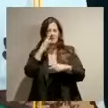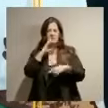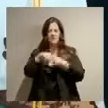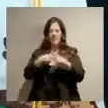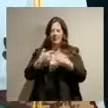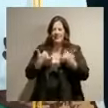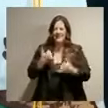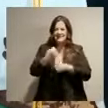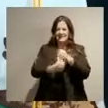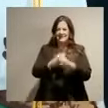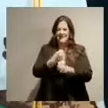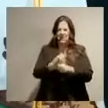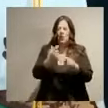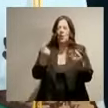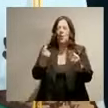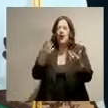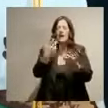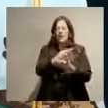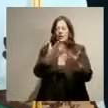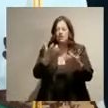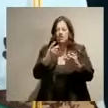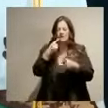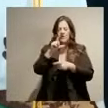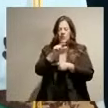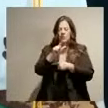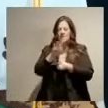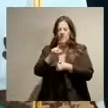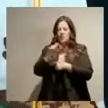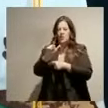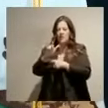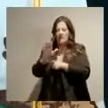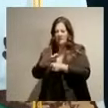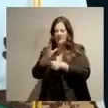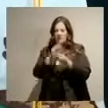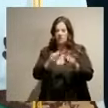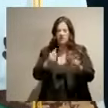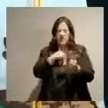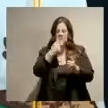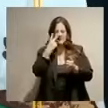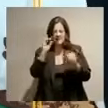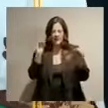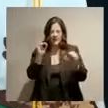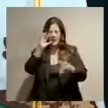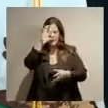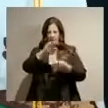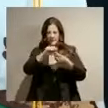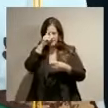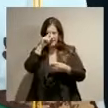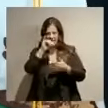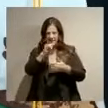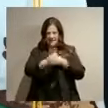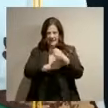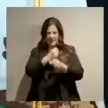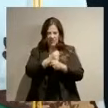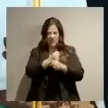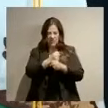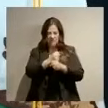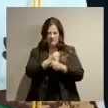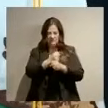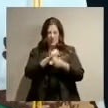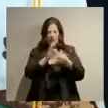like what he wants to do for this fiscal year with the solutions. And I don't see one that totals all of the reductions, et